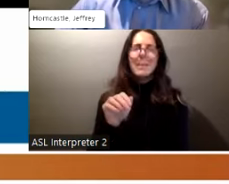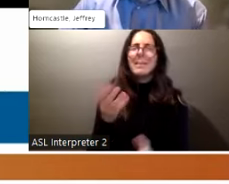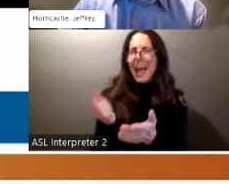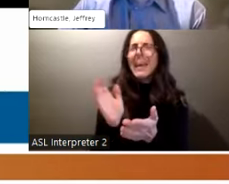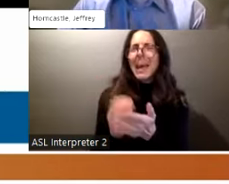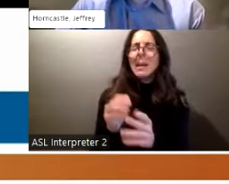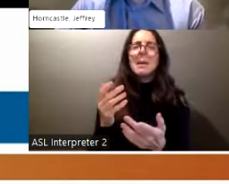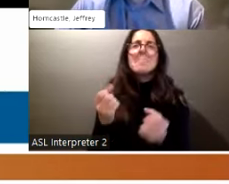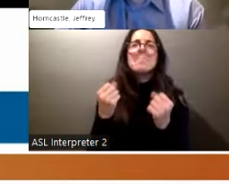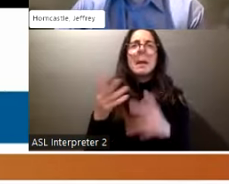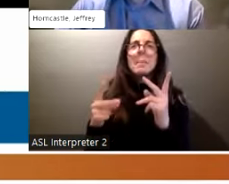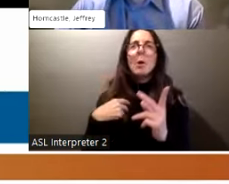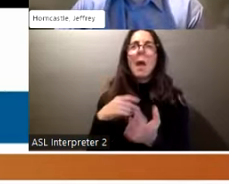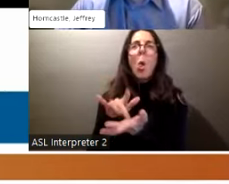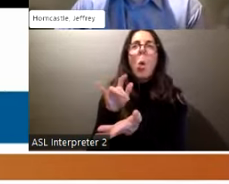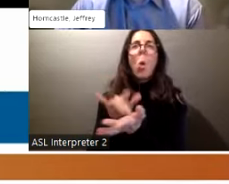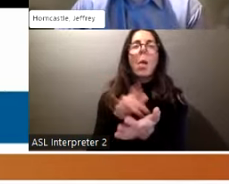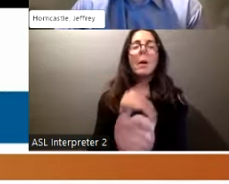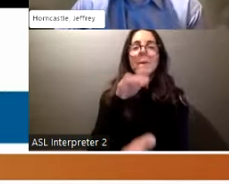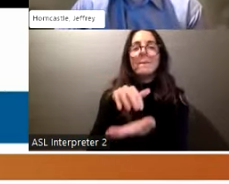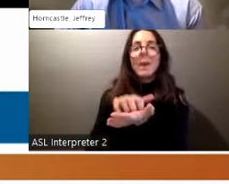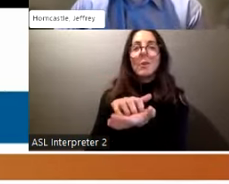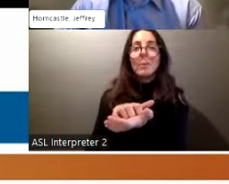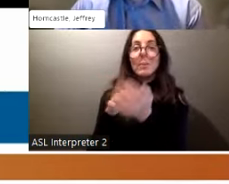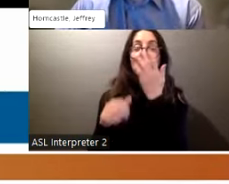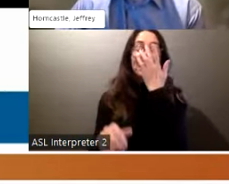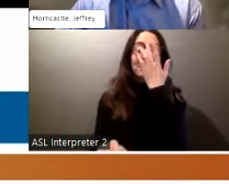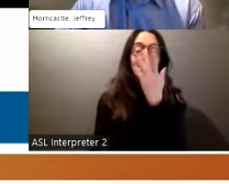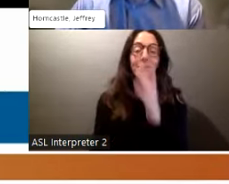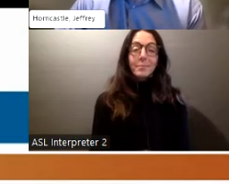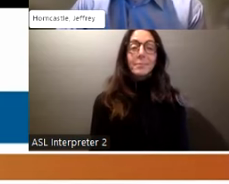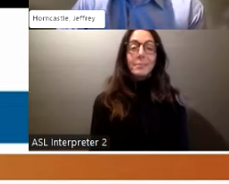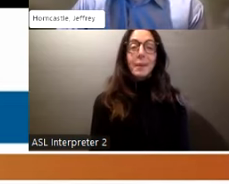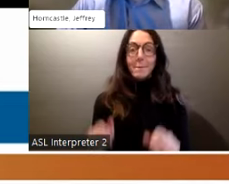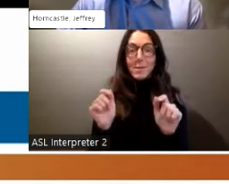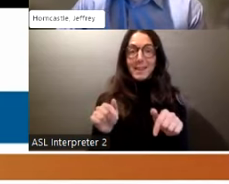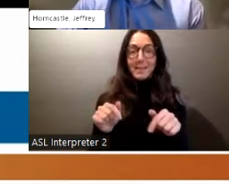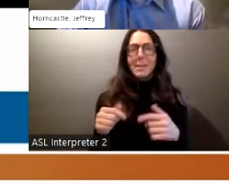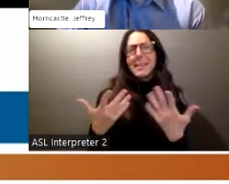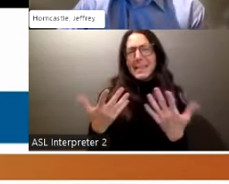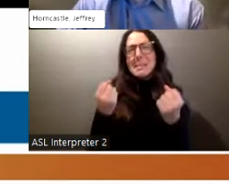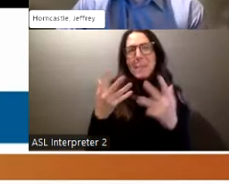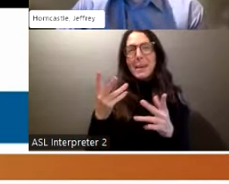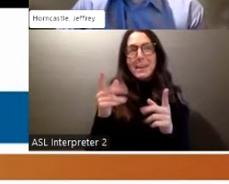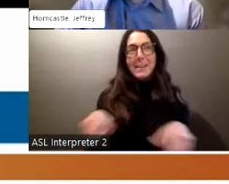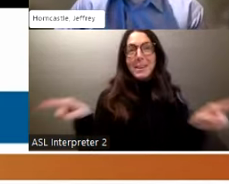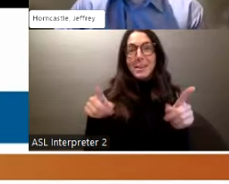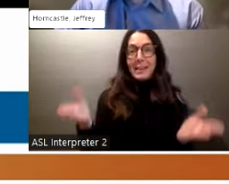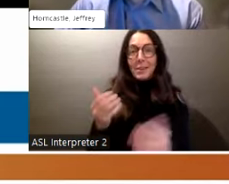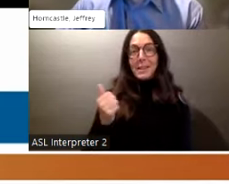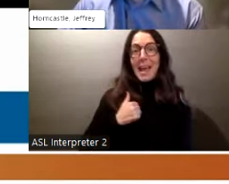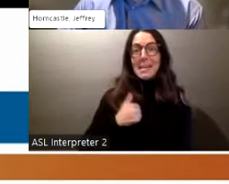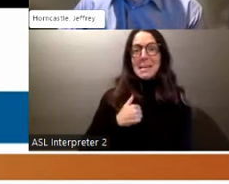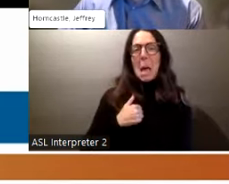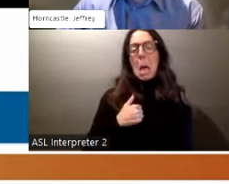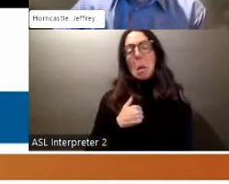vulnerabilities. The vulnerability with this one is they're preying on the fact that Canadians generally have less knowledge regarding crypto,